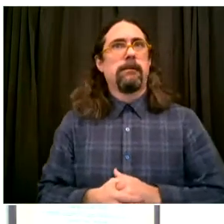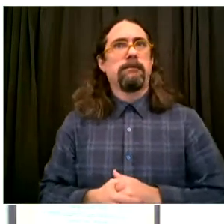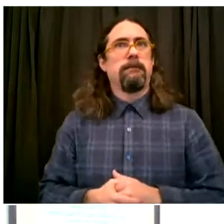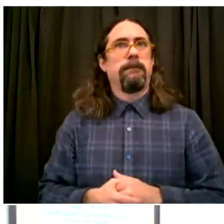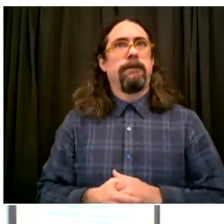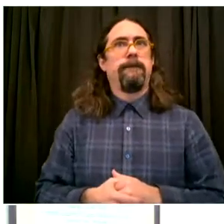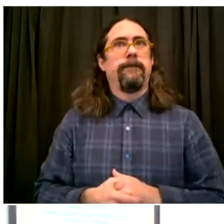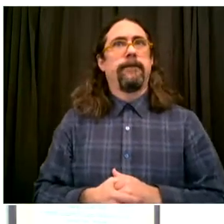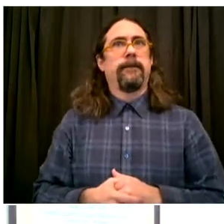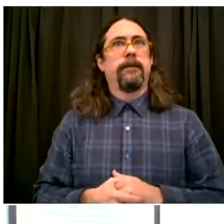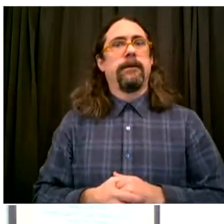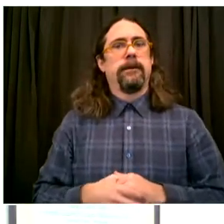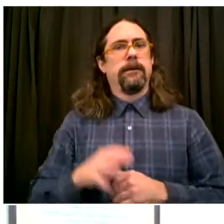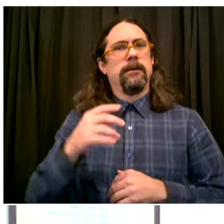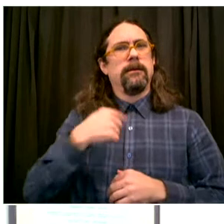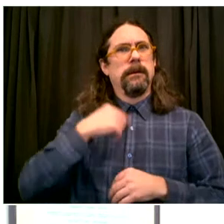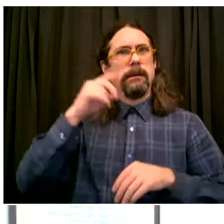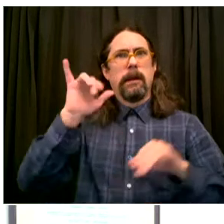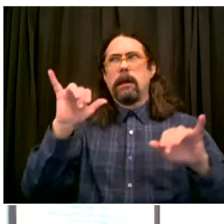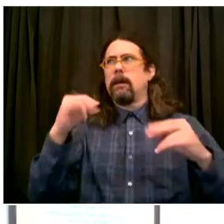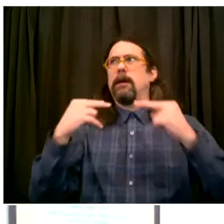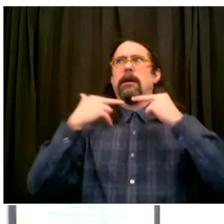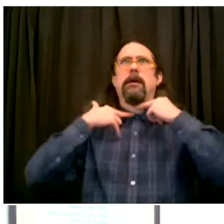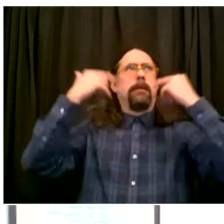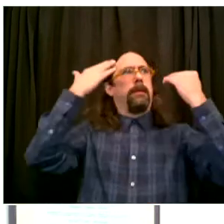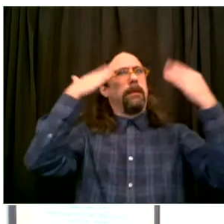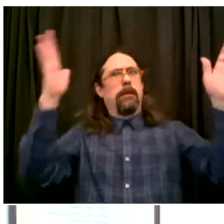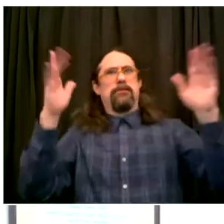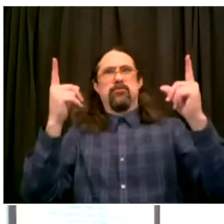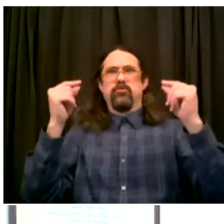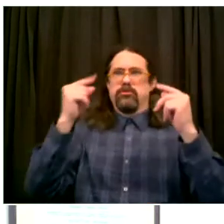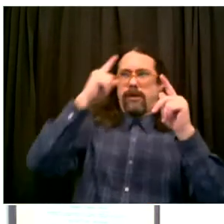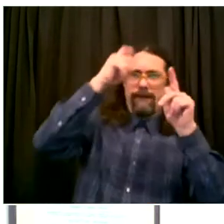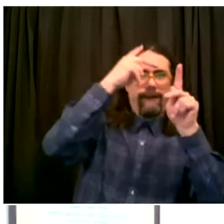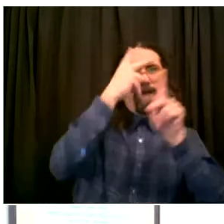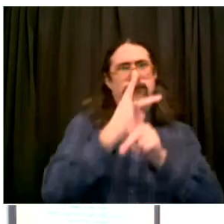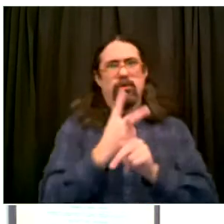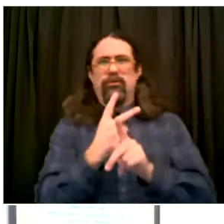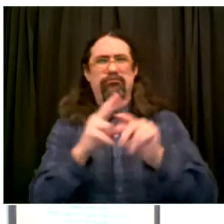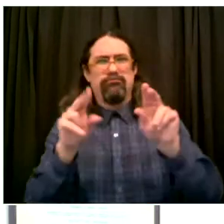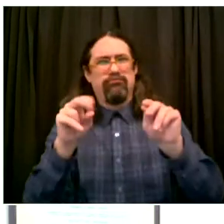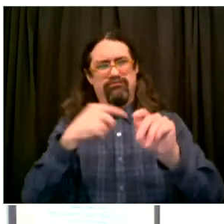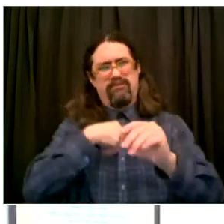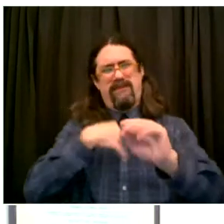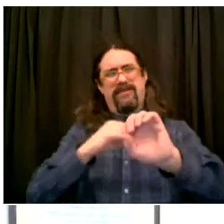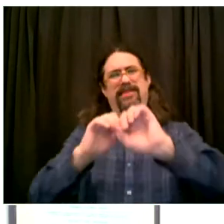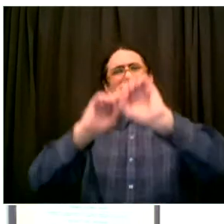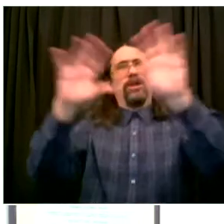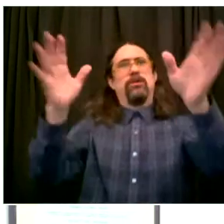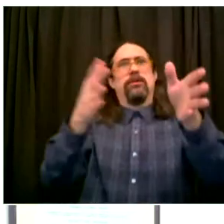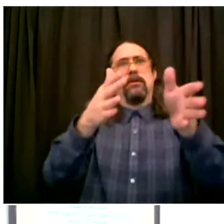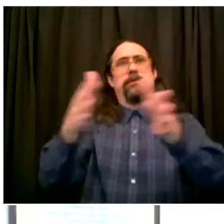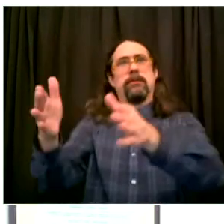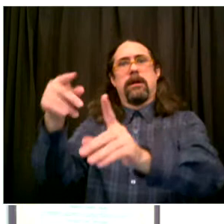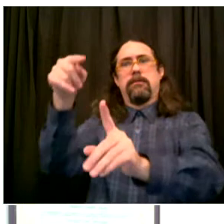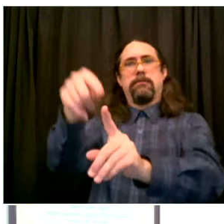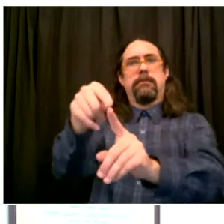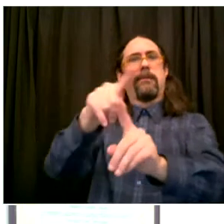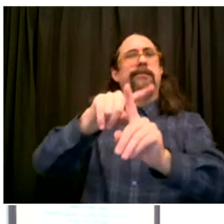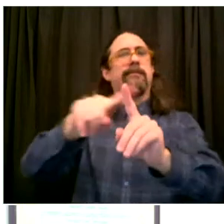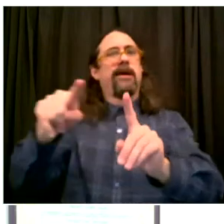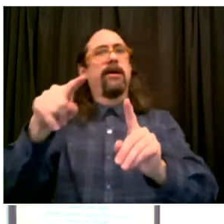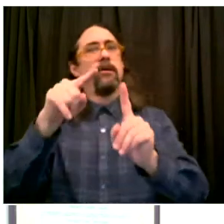And with that said, yes, there are some limitations to the data, particularly the percentage of people